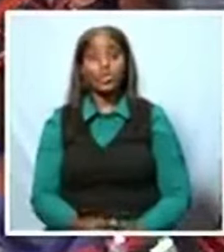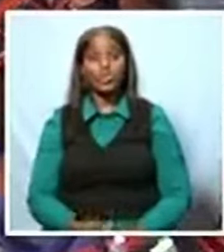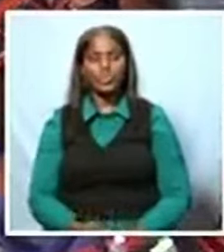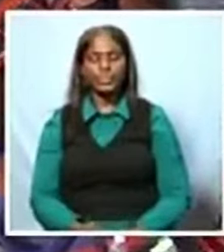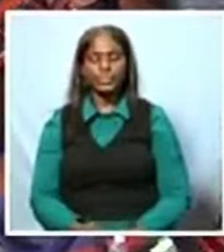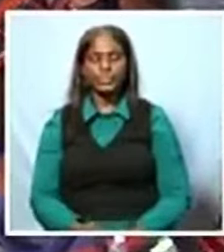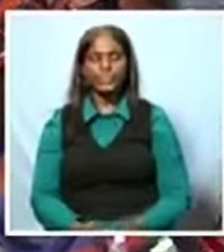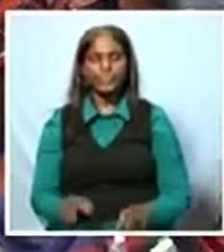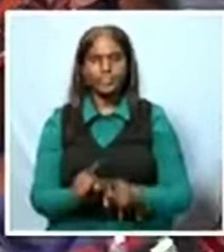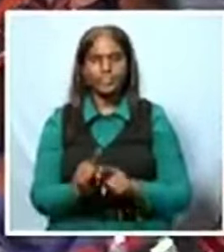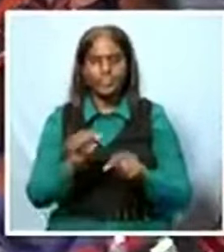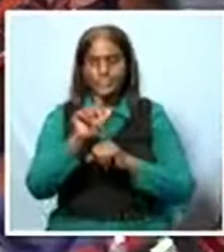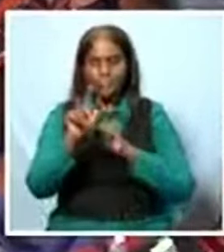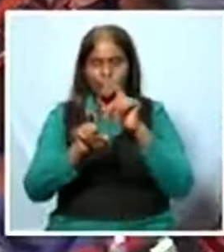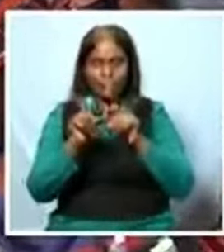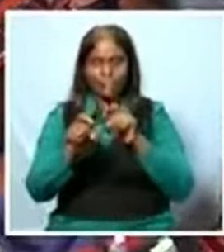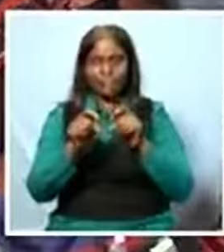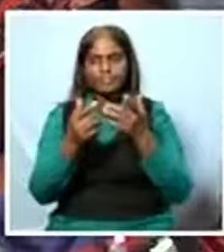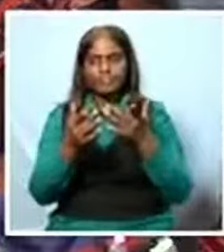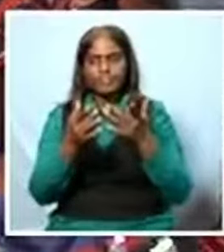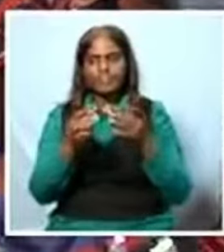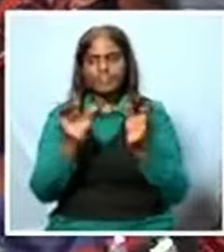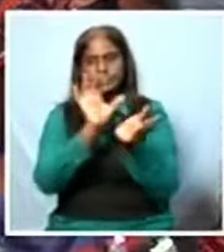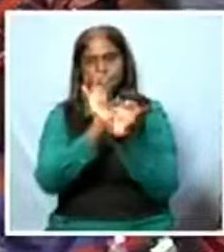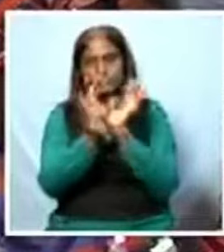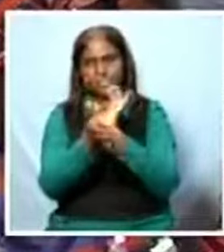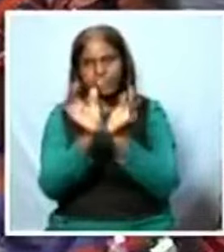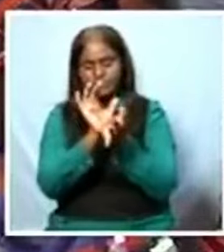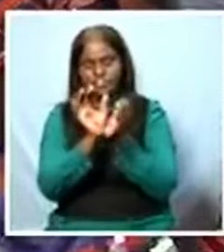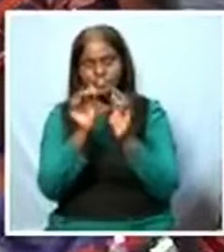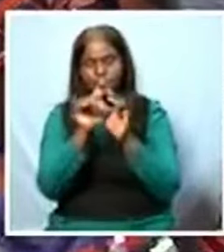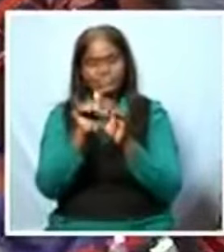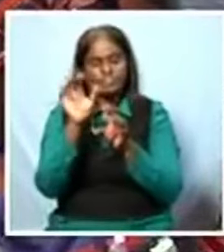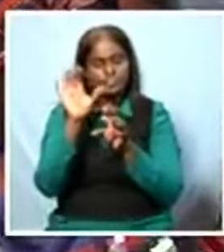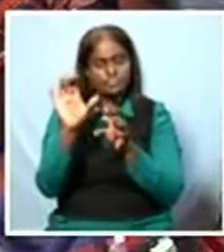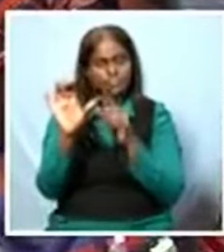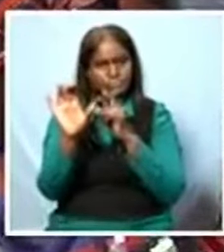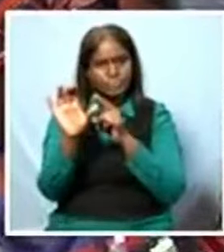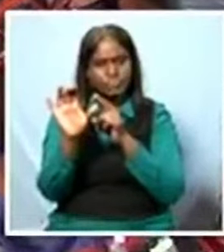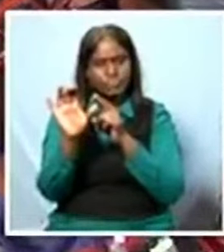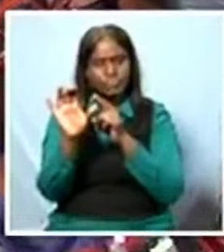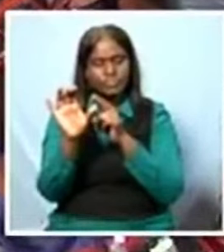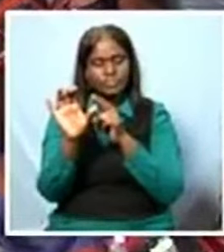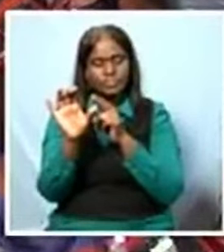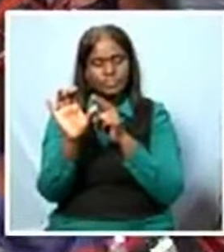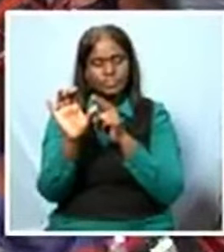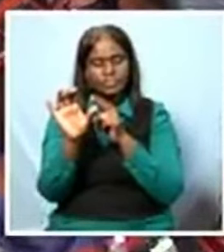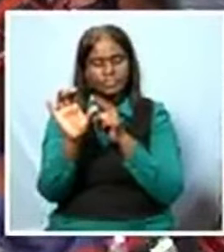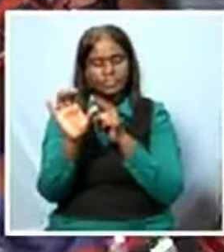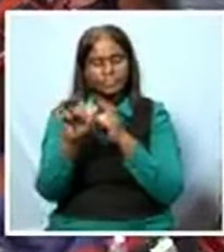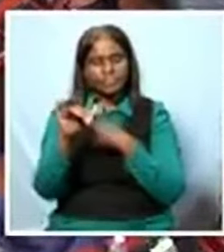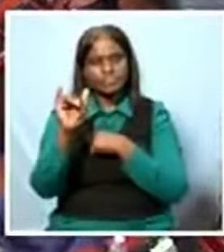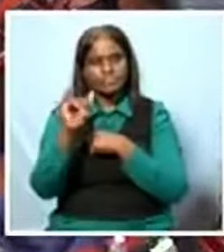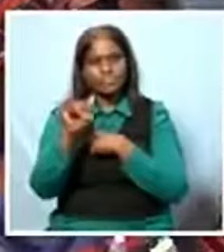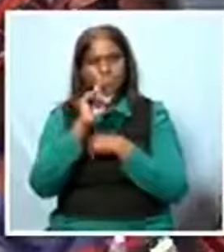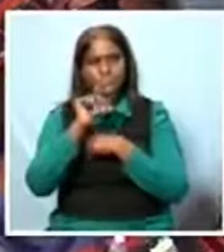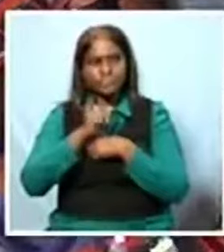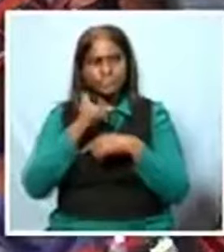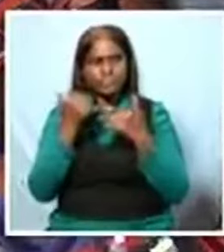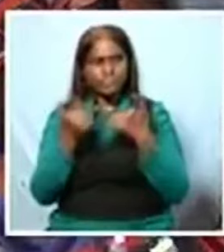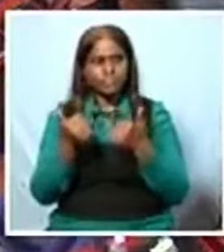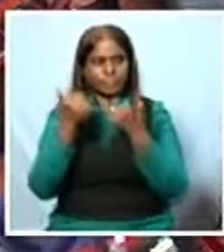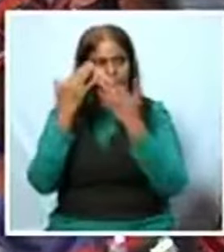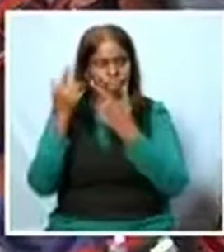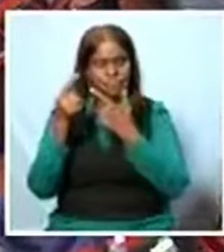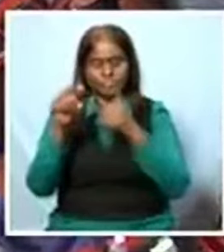in operationalizing the towers at sea is. Yes, indeed. We also expect